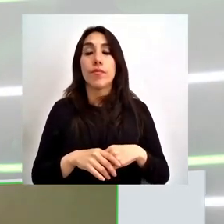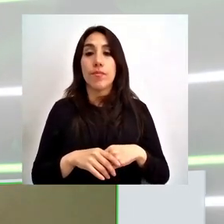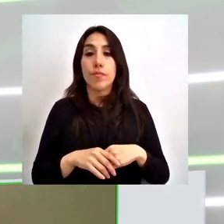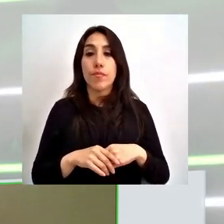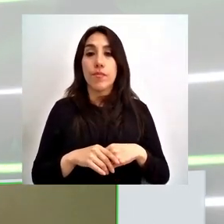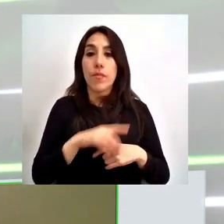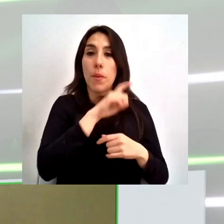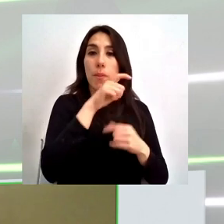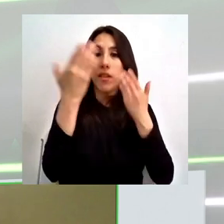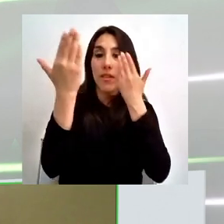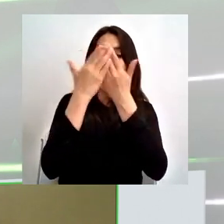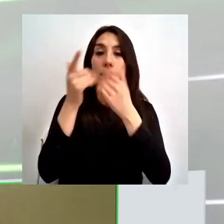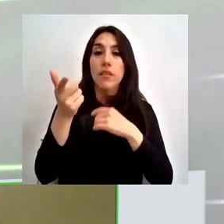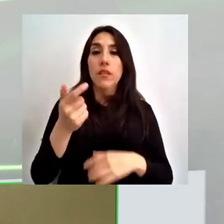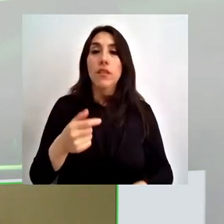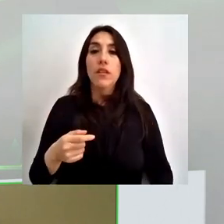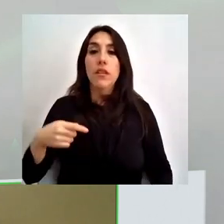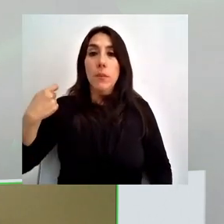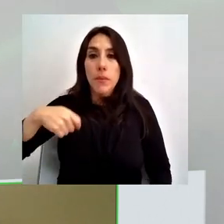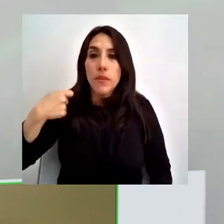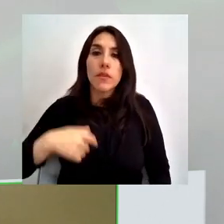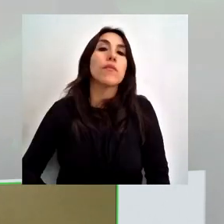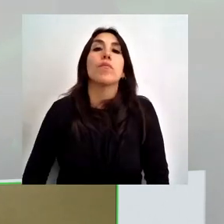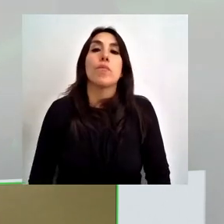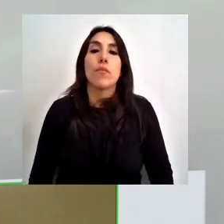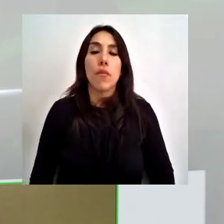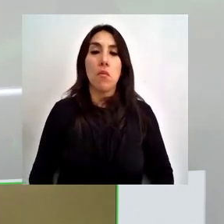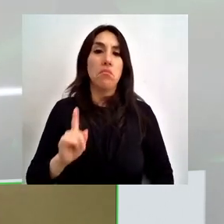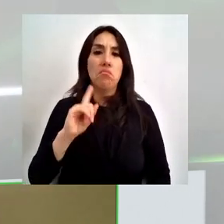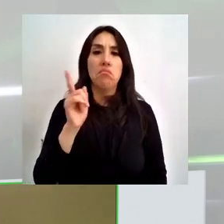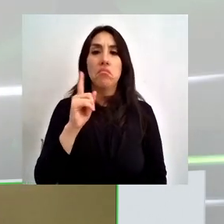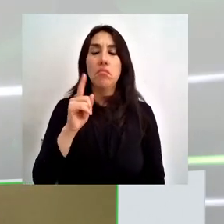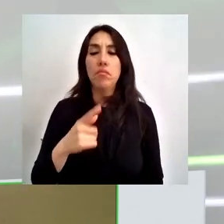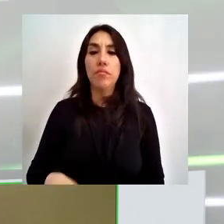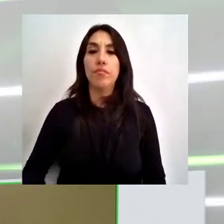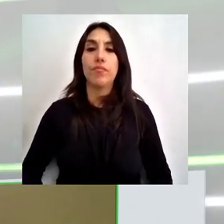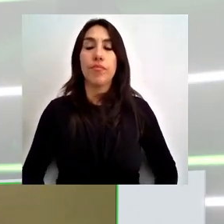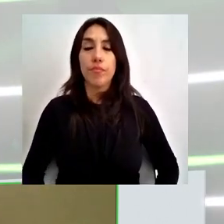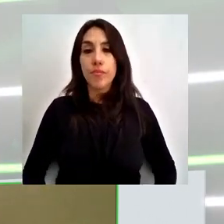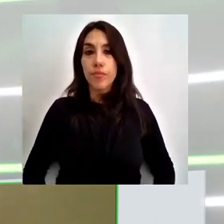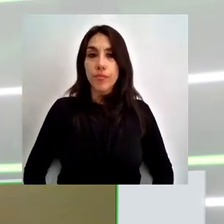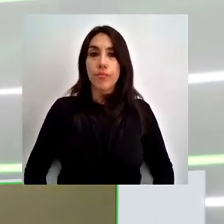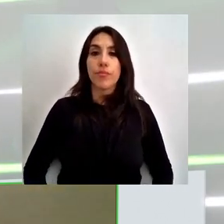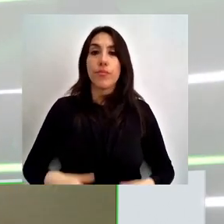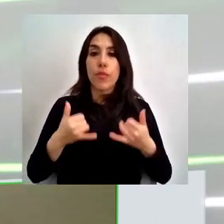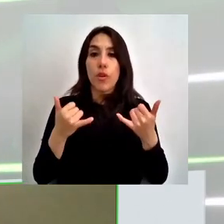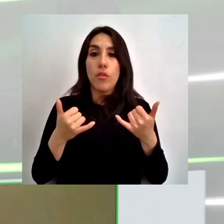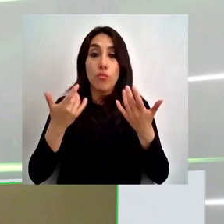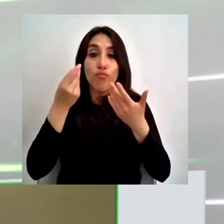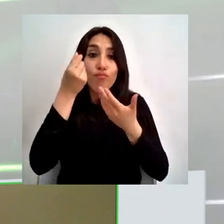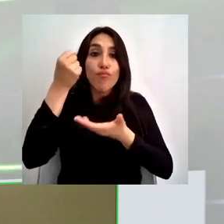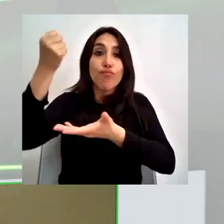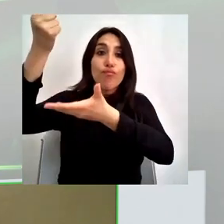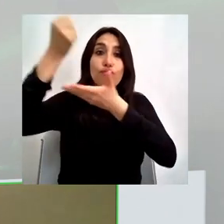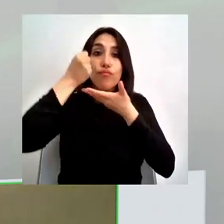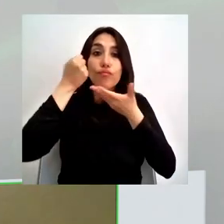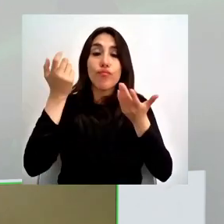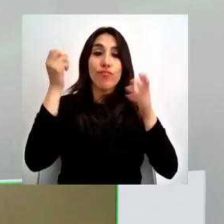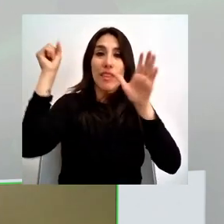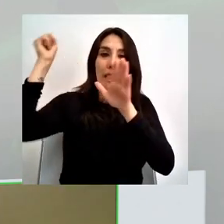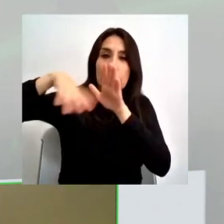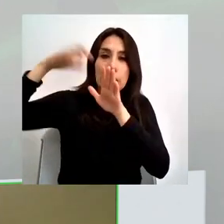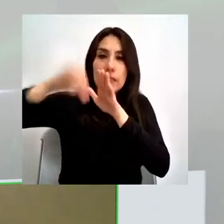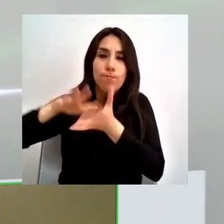the bank. It doesn't cost a lot of money to make the workplace